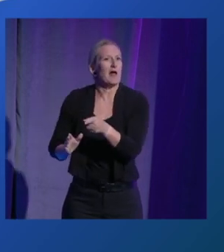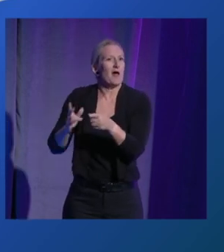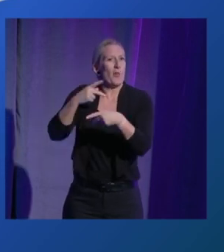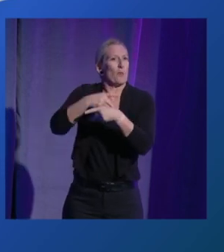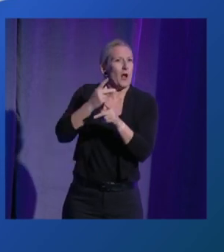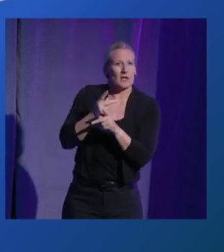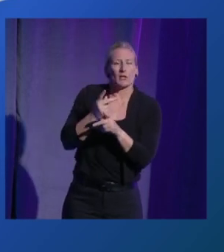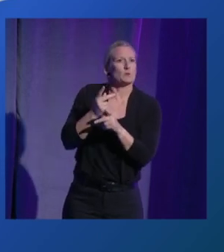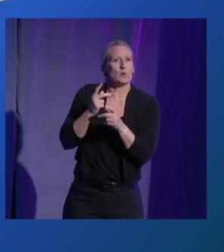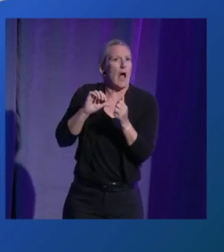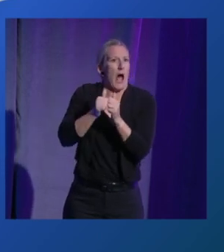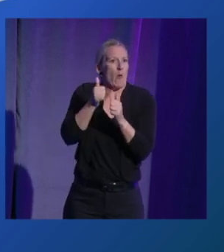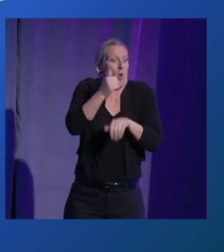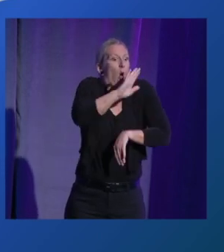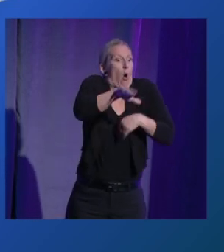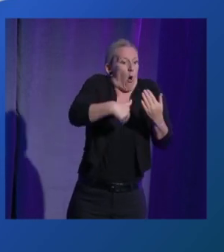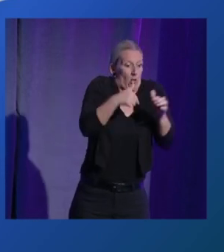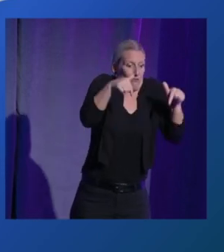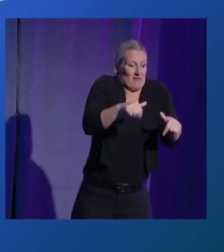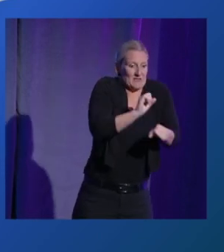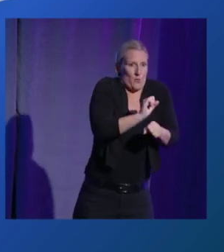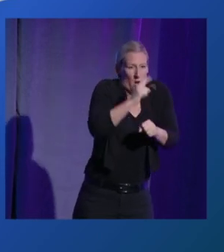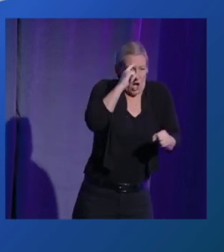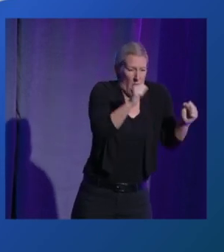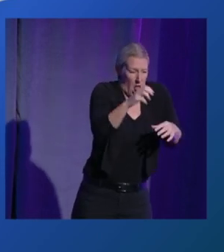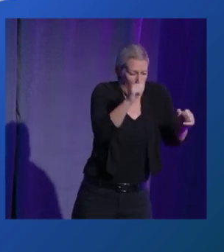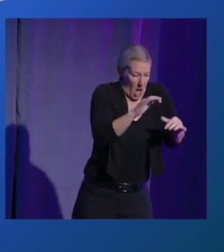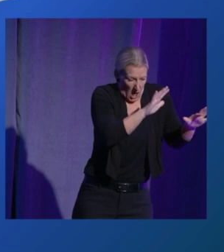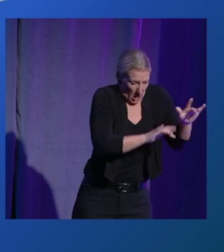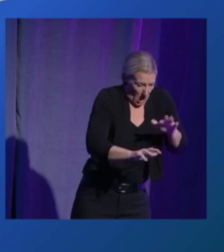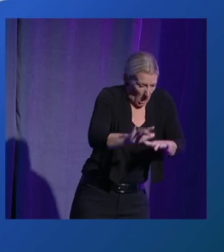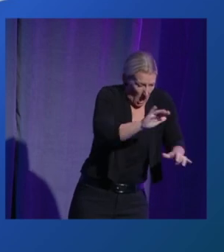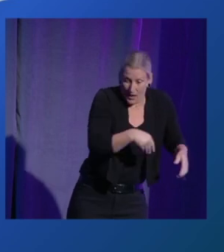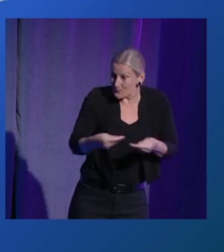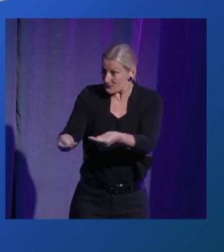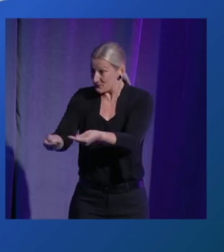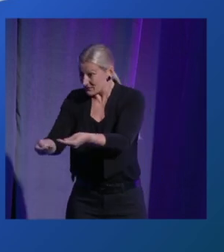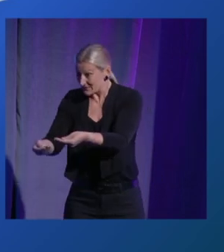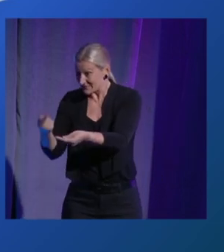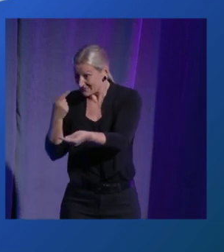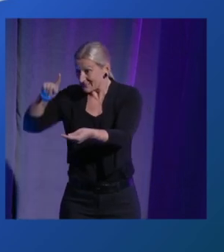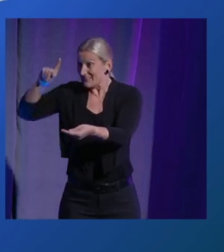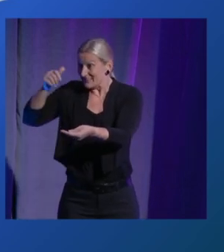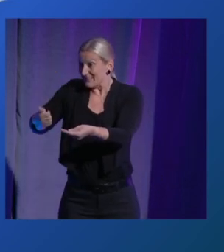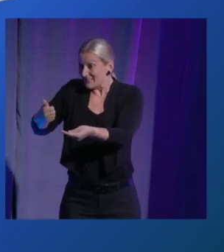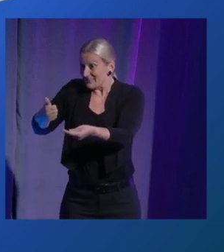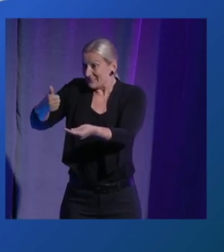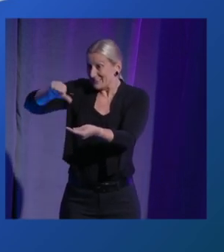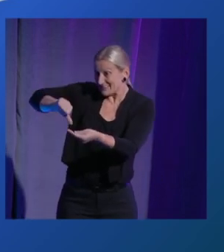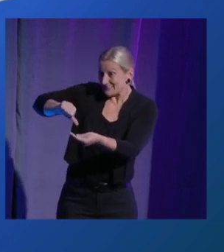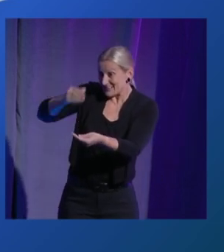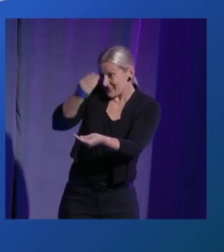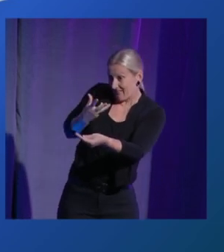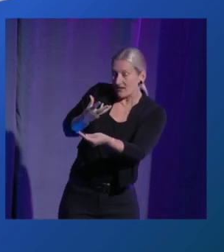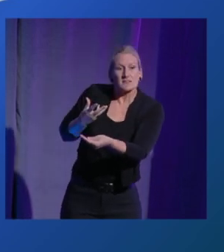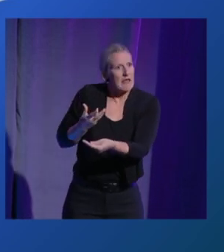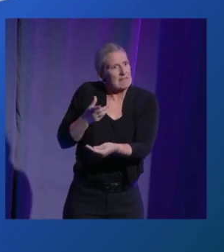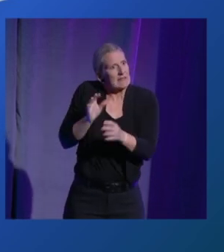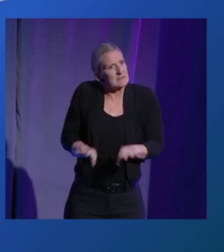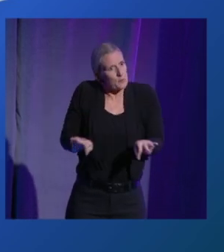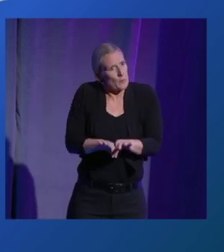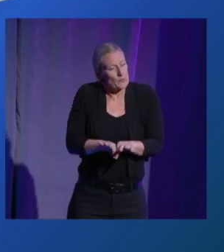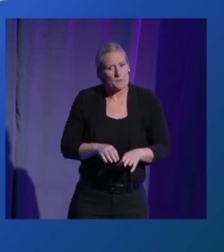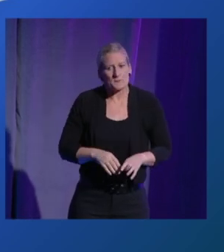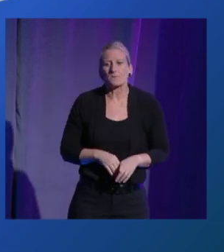is the output of all of our work you know how does it translate to the farmer I think is is super critical and uh um and then